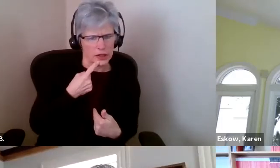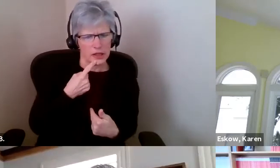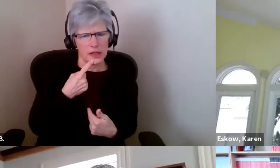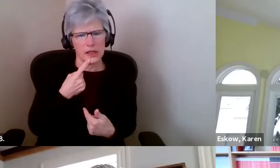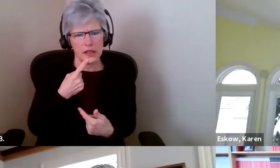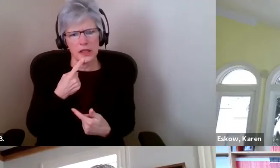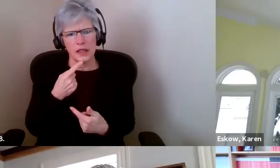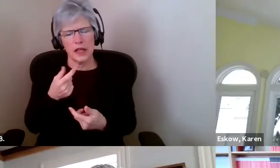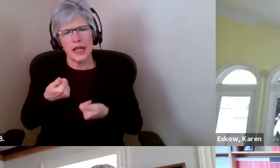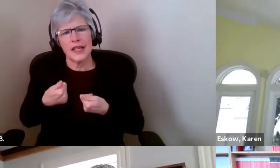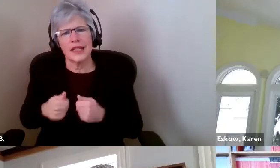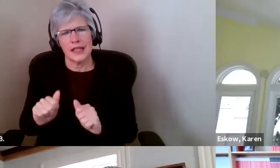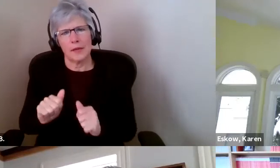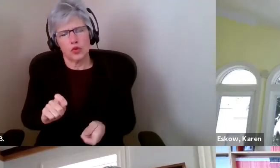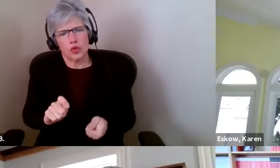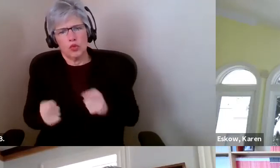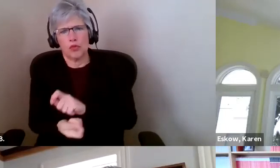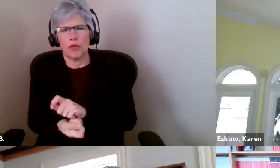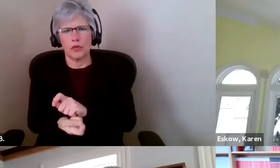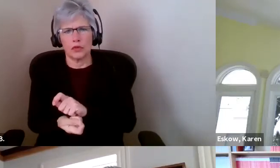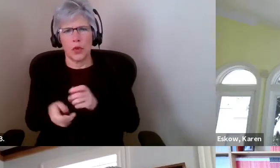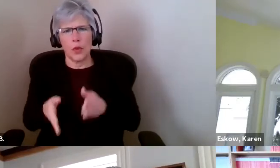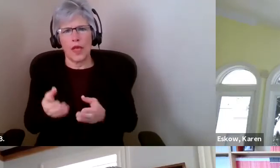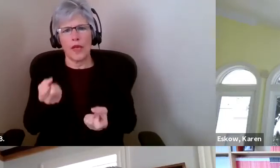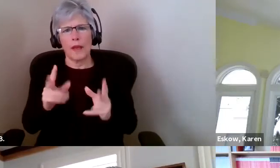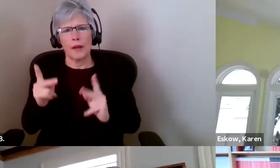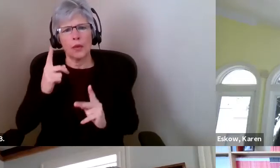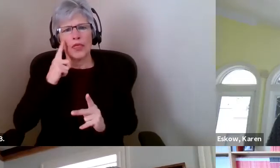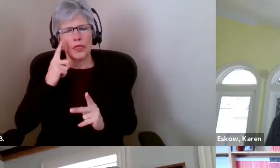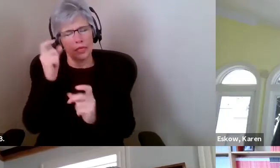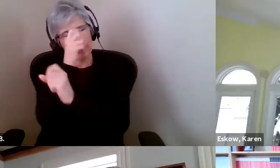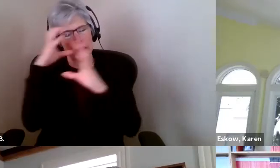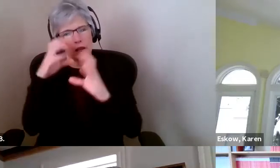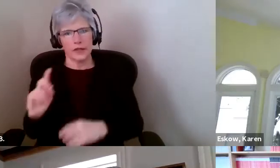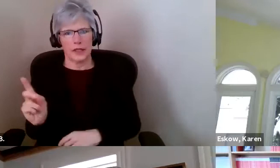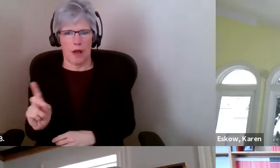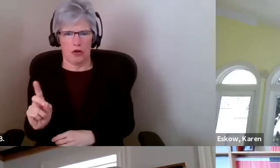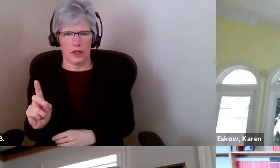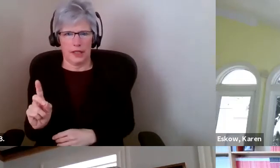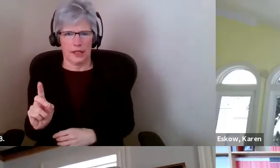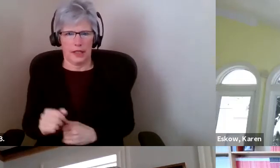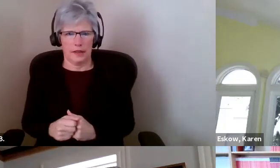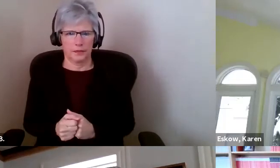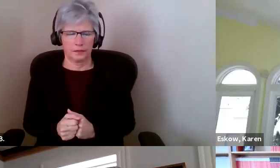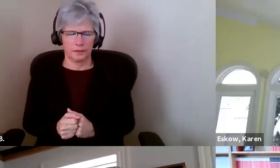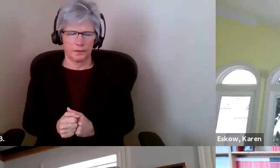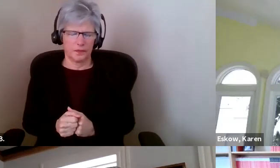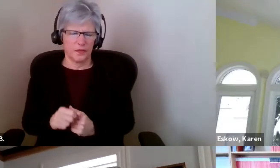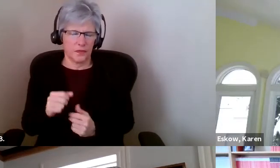undermining or attempt to undermine the way many people think of democracy in this country. So I would point you in that direction